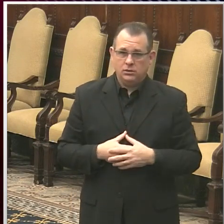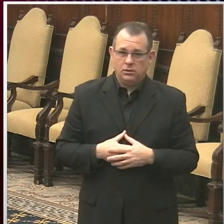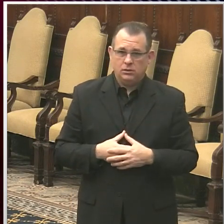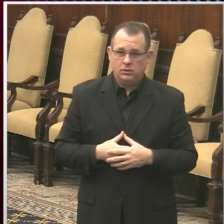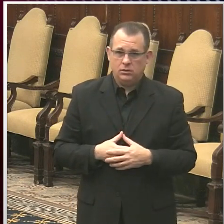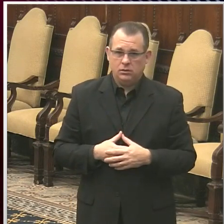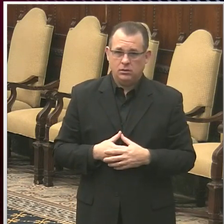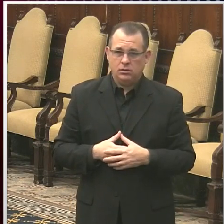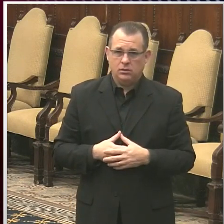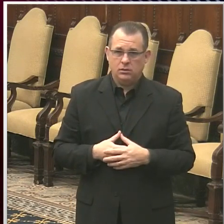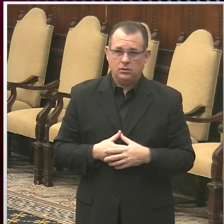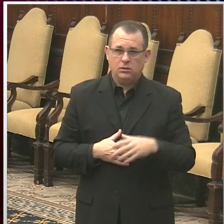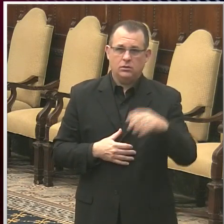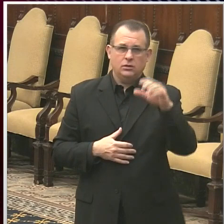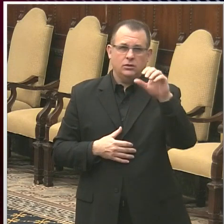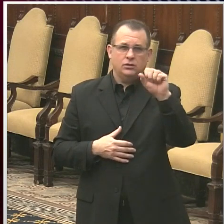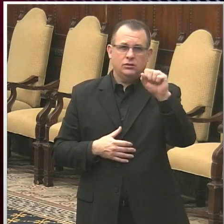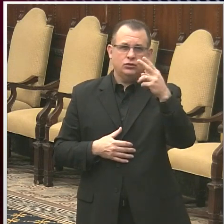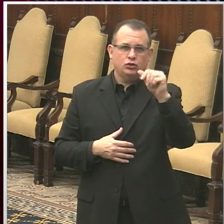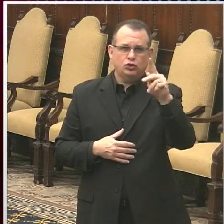Kirshan of Bangla News. You're up.